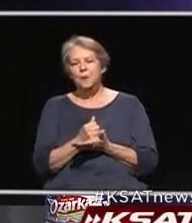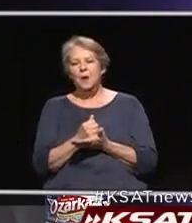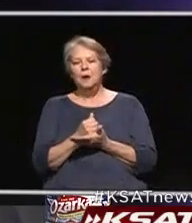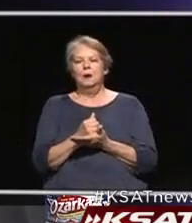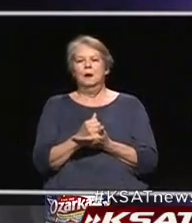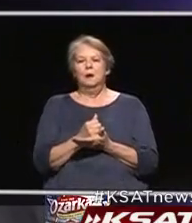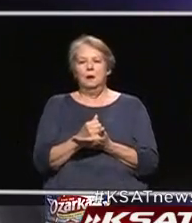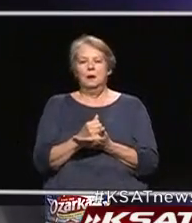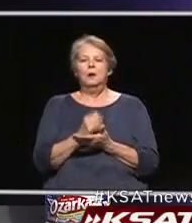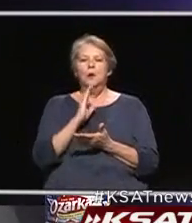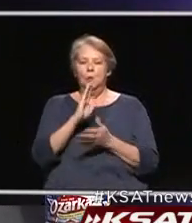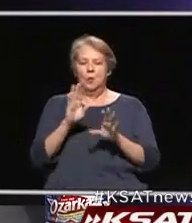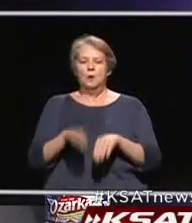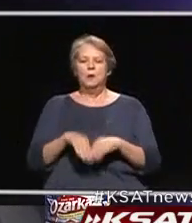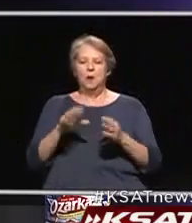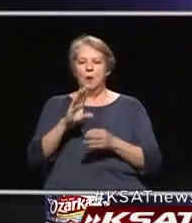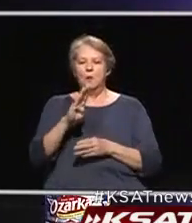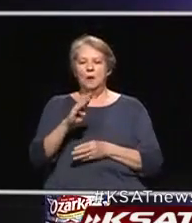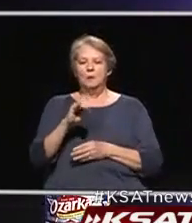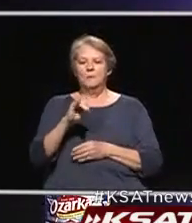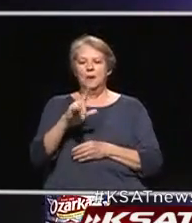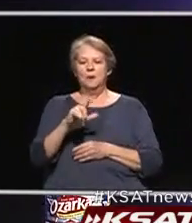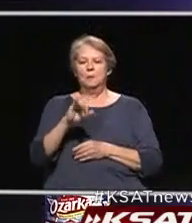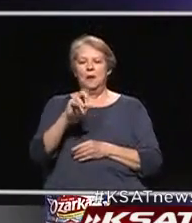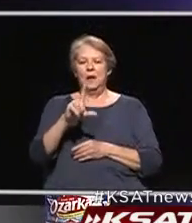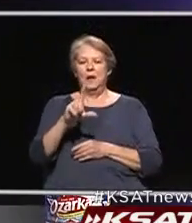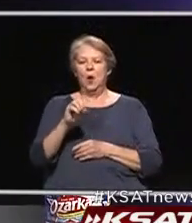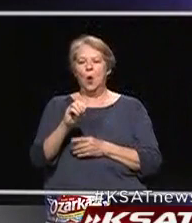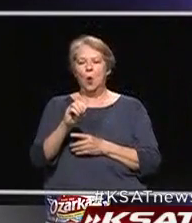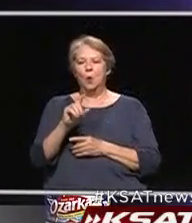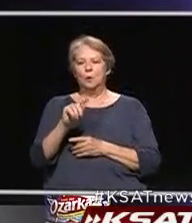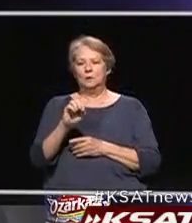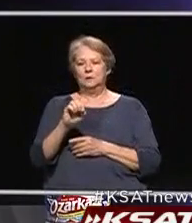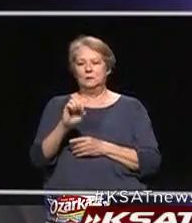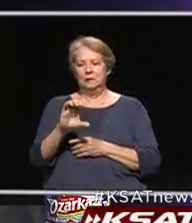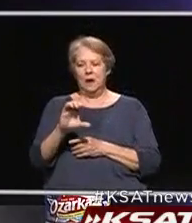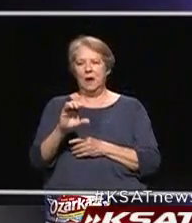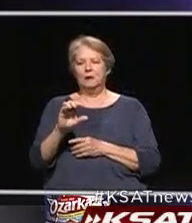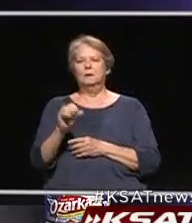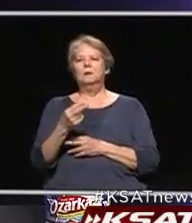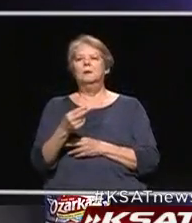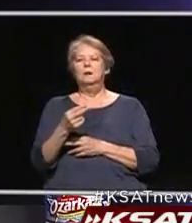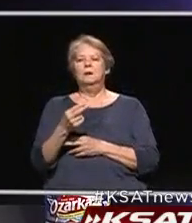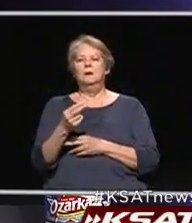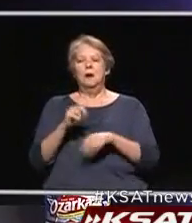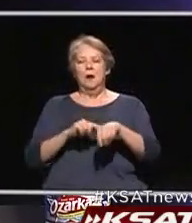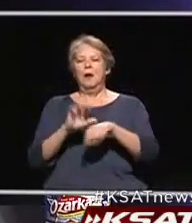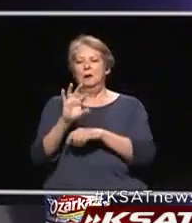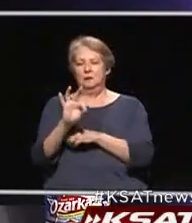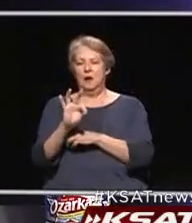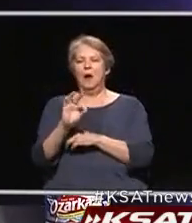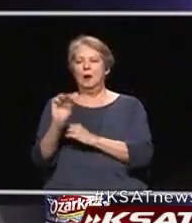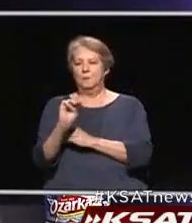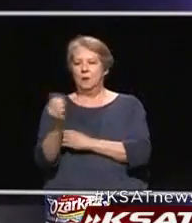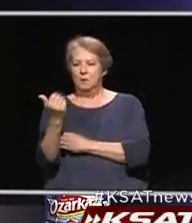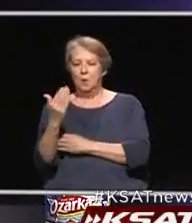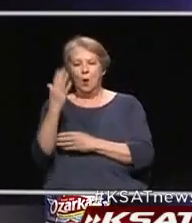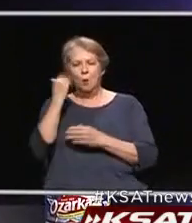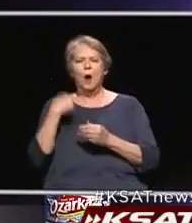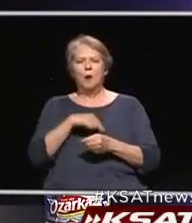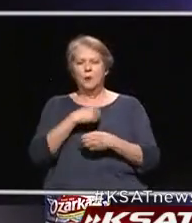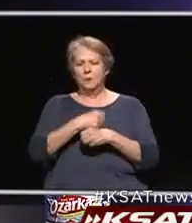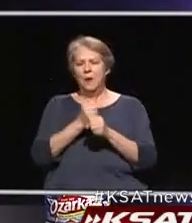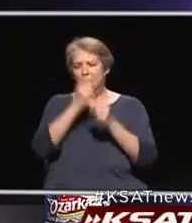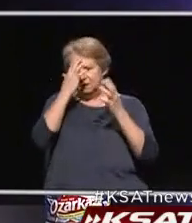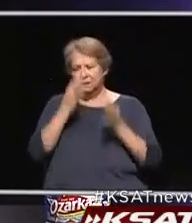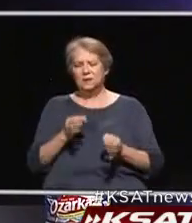going to open up Bibliotech this coming Monday at 9 a.m. in the morning. And the reason we made that decision to